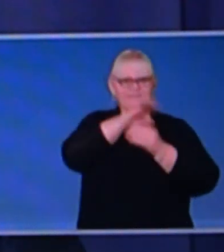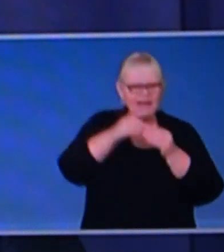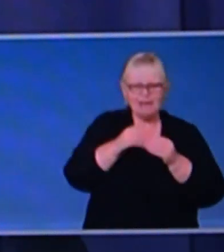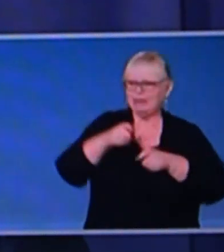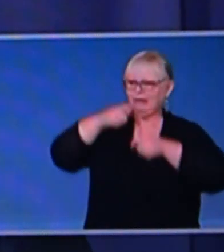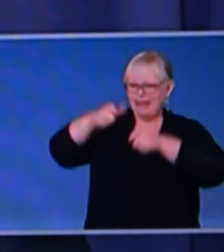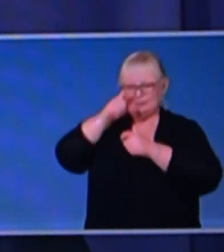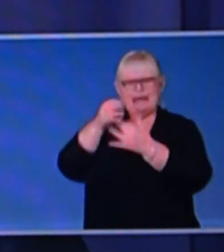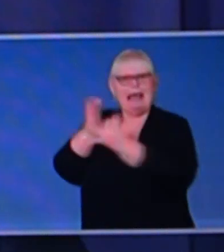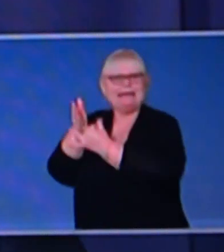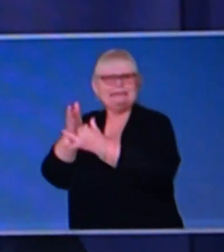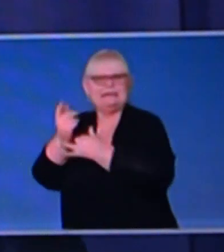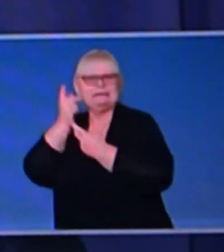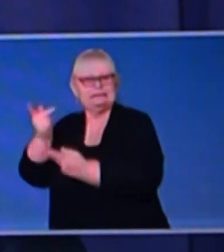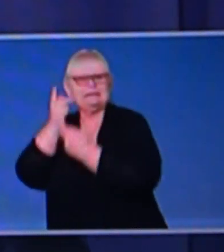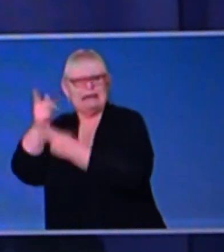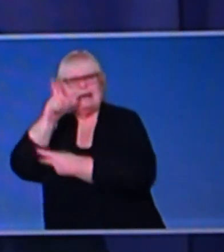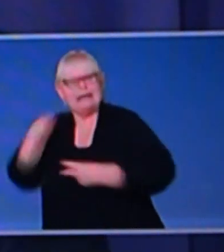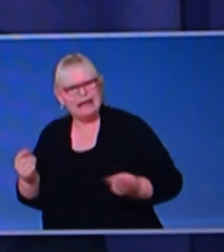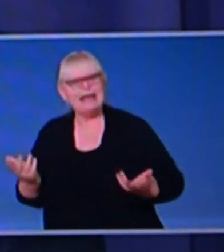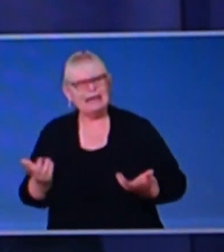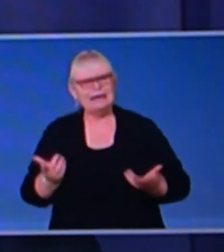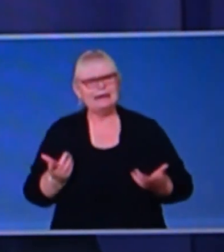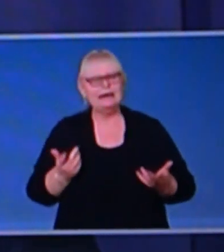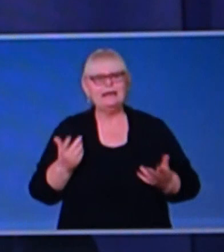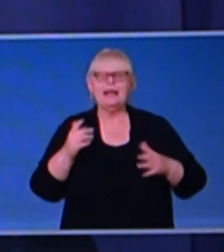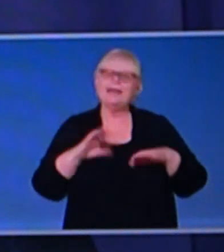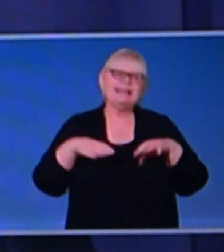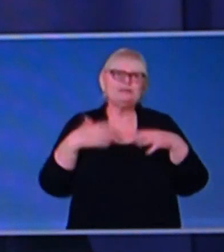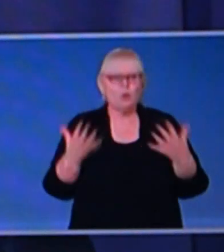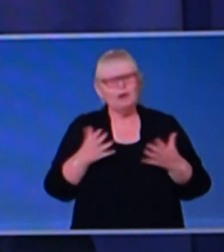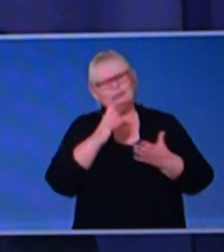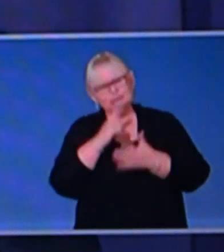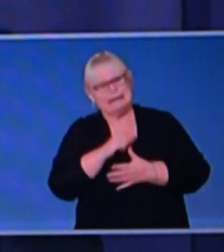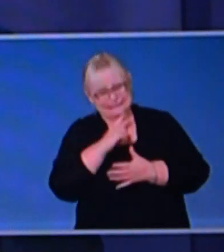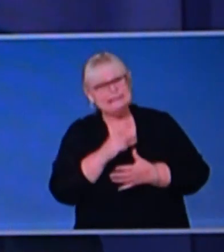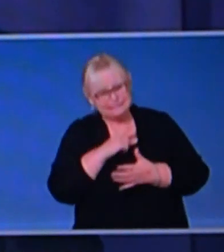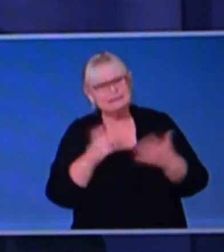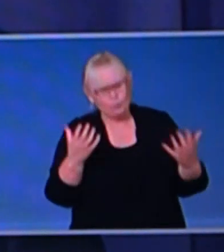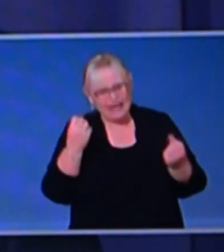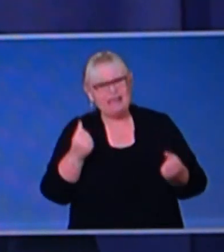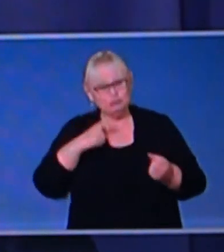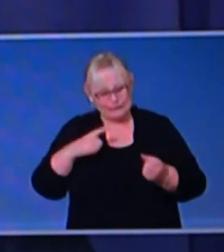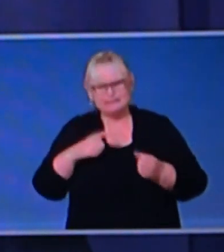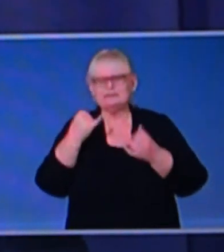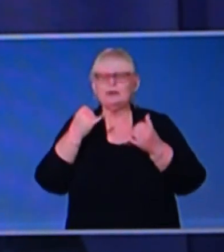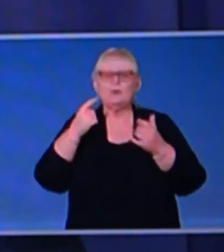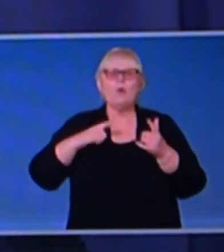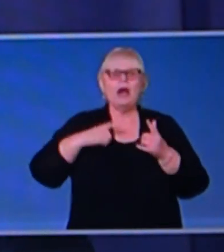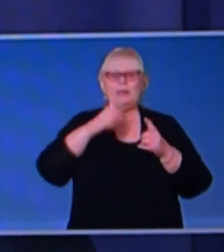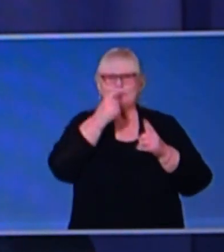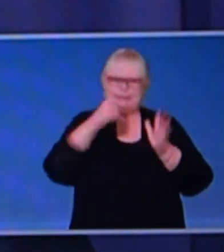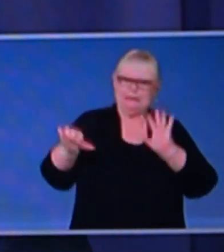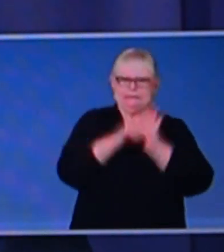and others who provide support to them. There are, of course, legitimate reasons why there would be restrictions at aged care